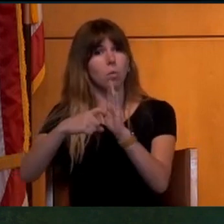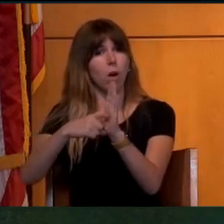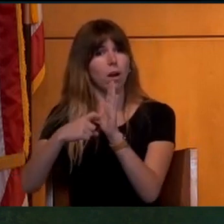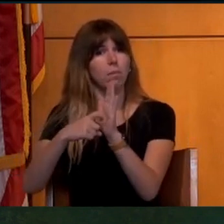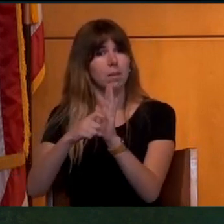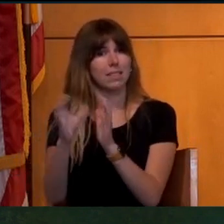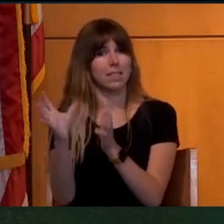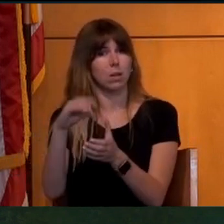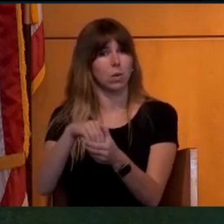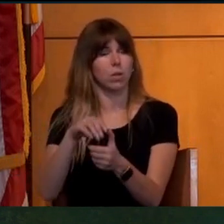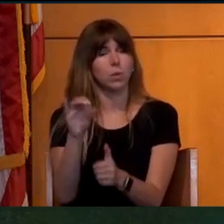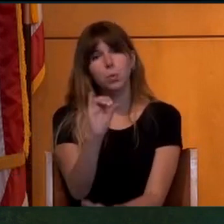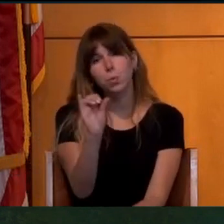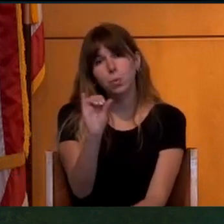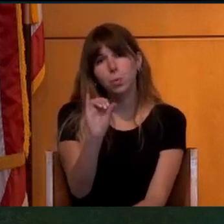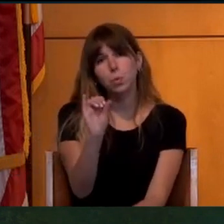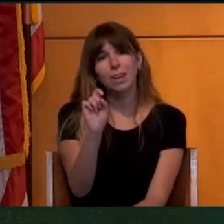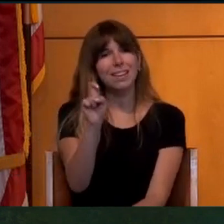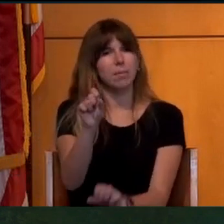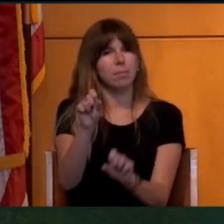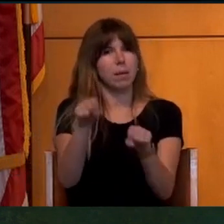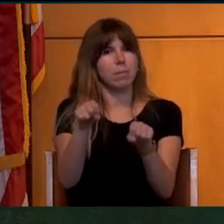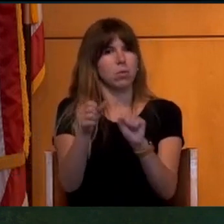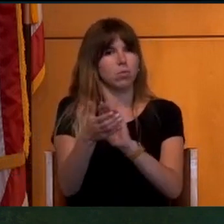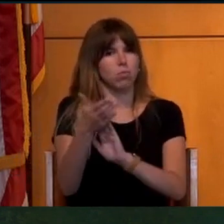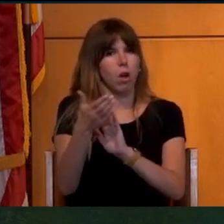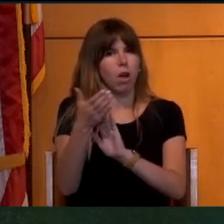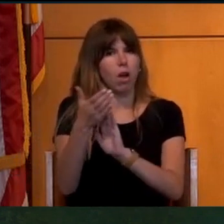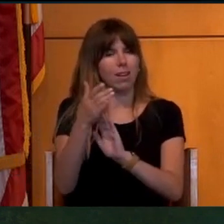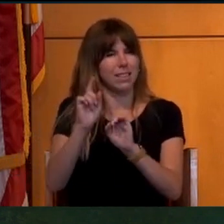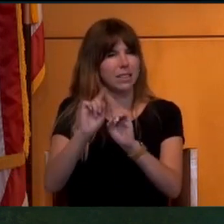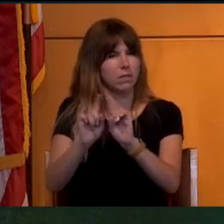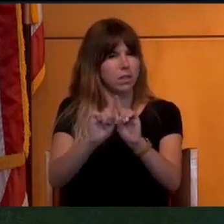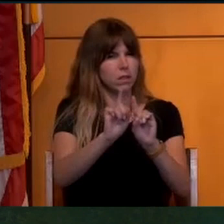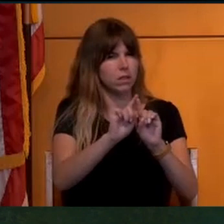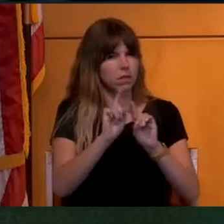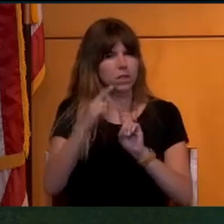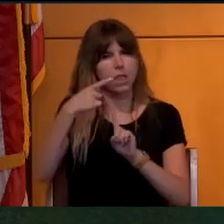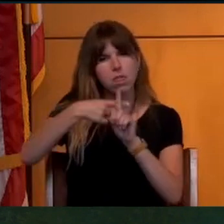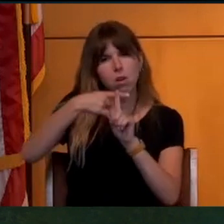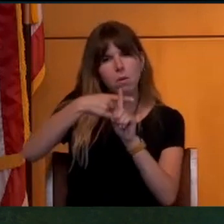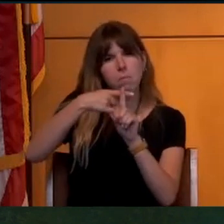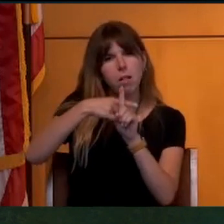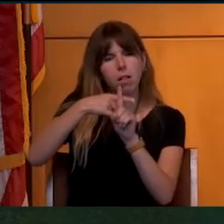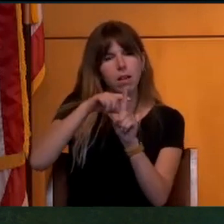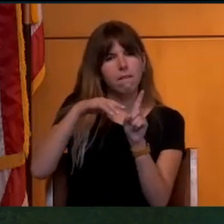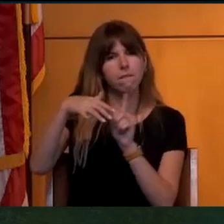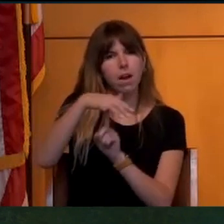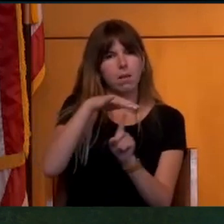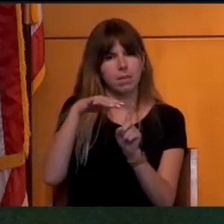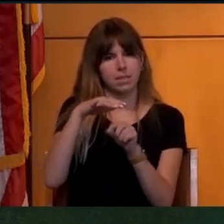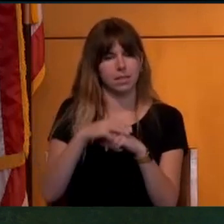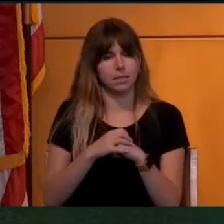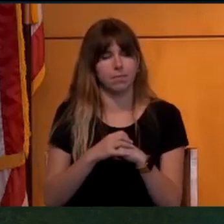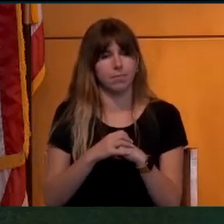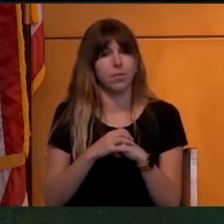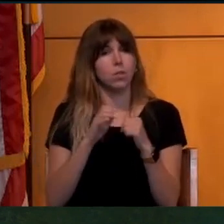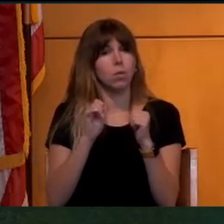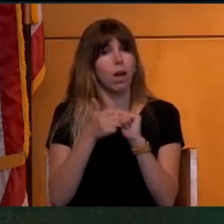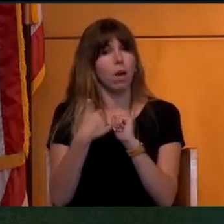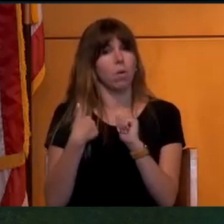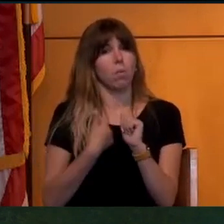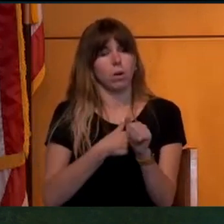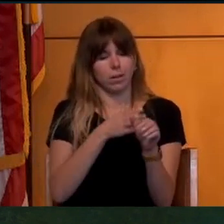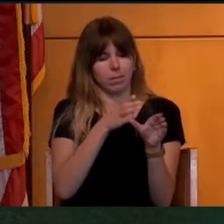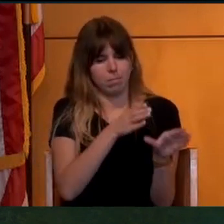reach a number of thermal environments that we wanted to study. And that's the way we're organized. Our observations is by the